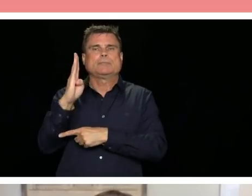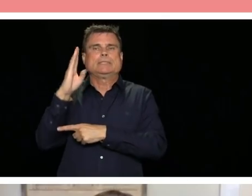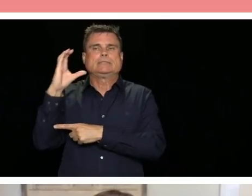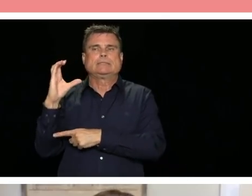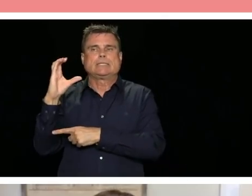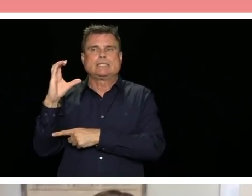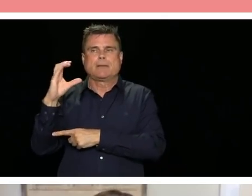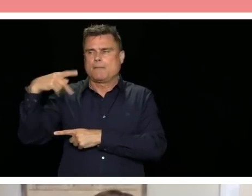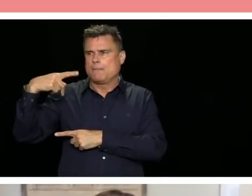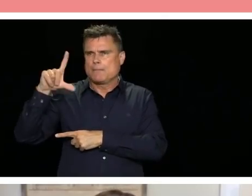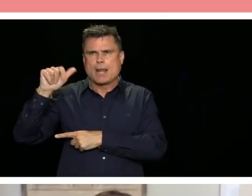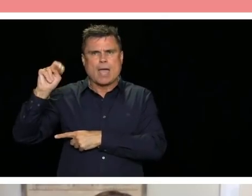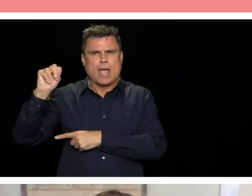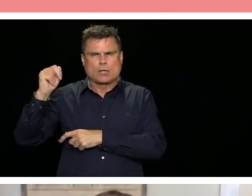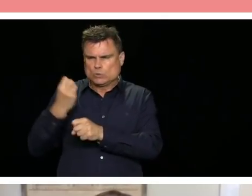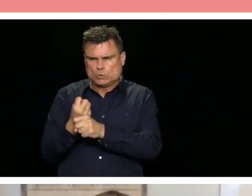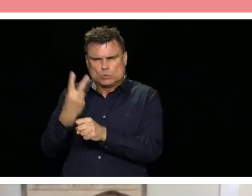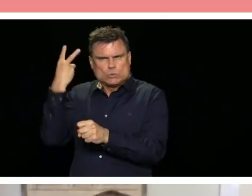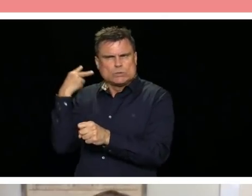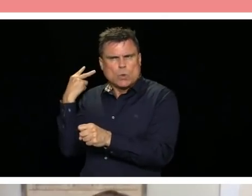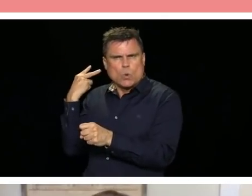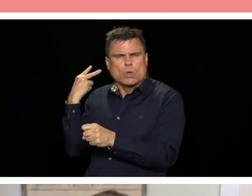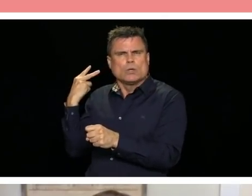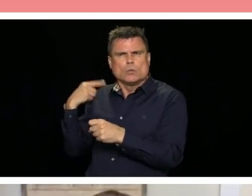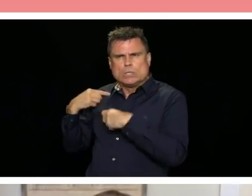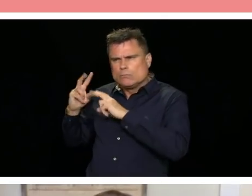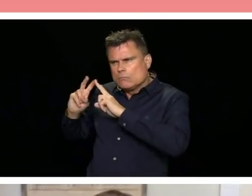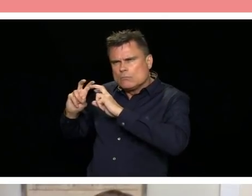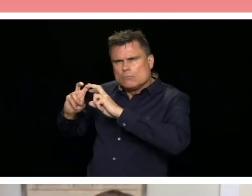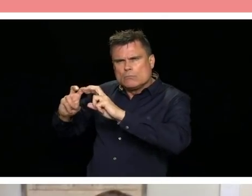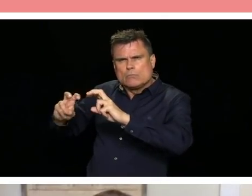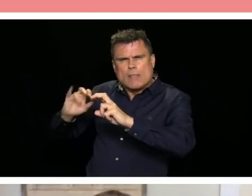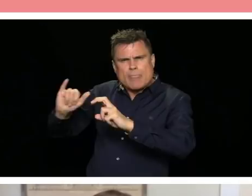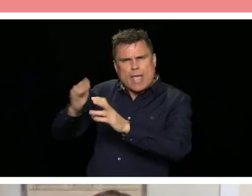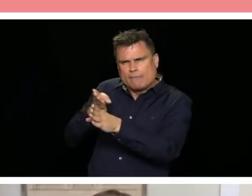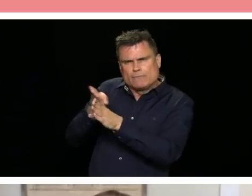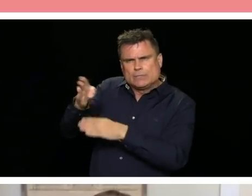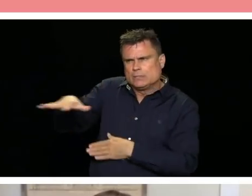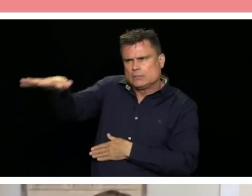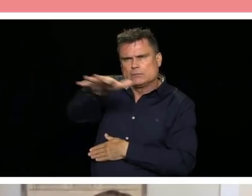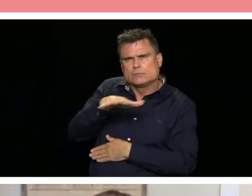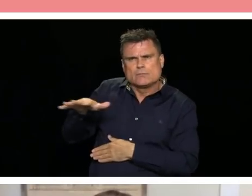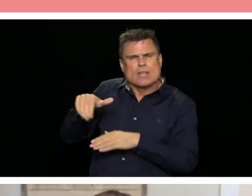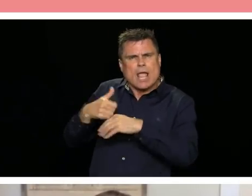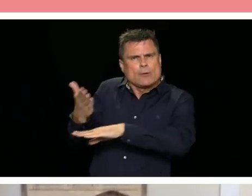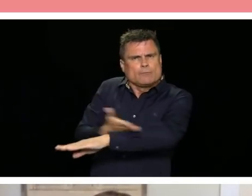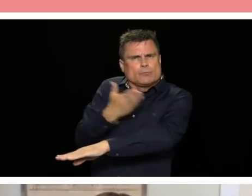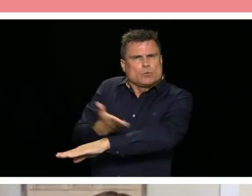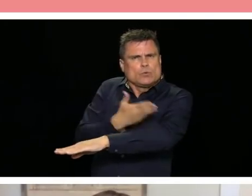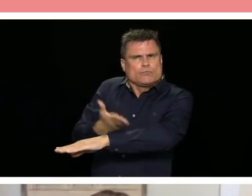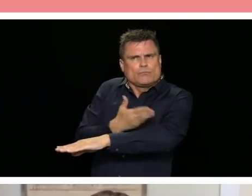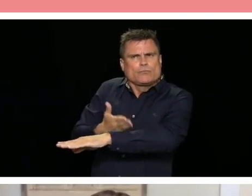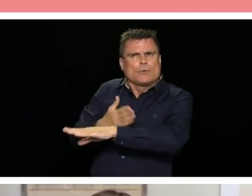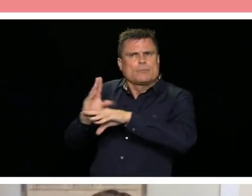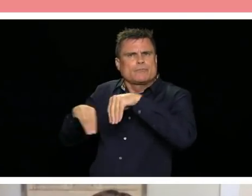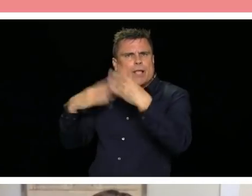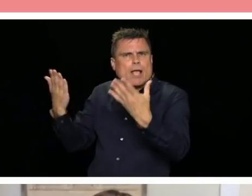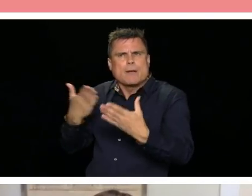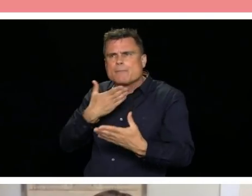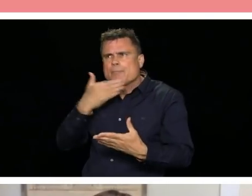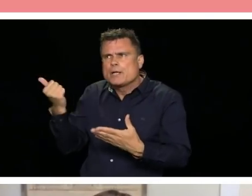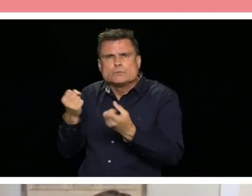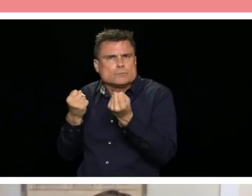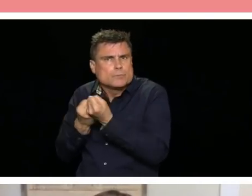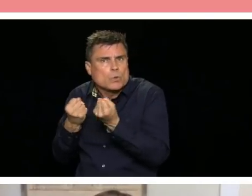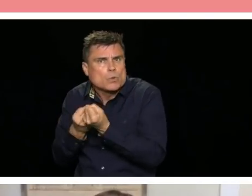affordable, quality and inclusive early learning and care system. But this pandemic really created a huge impact on the